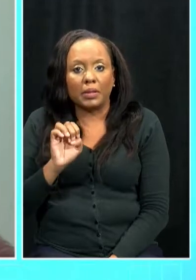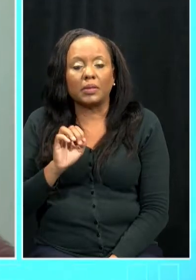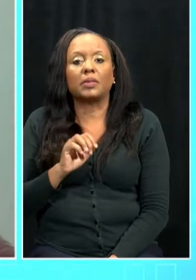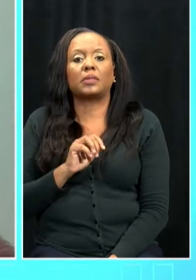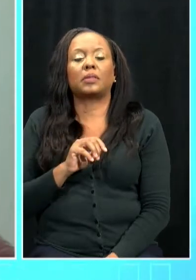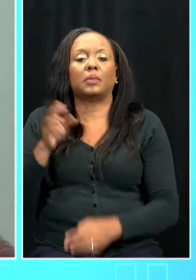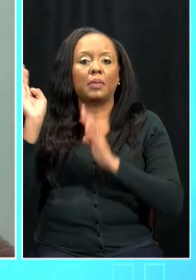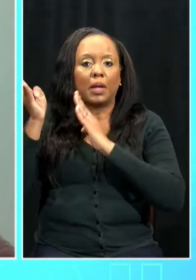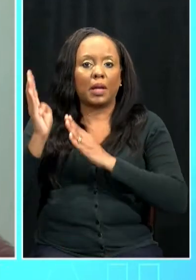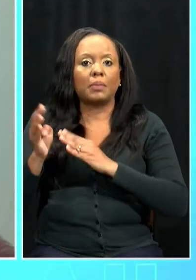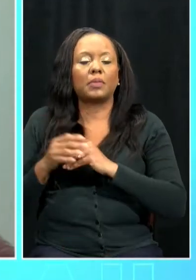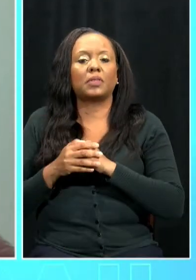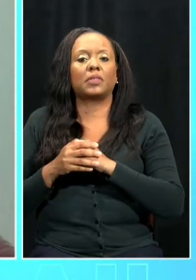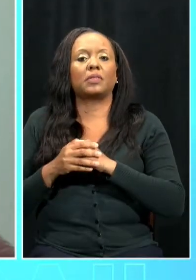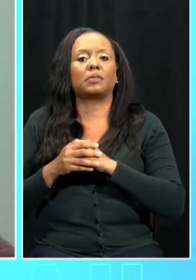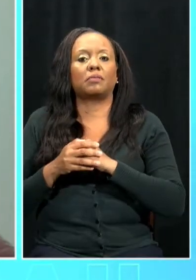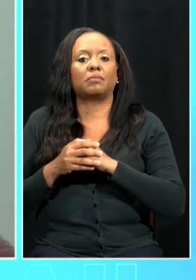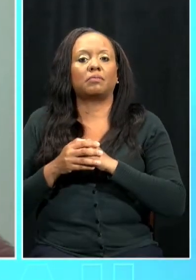number 10. And I think